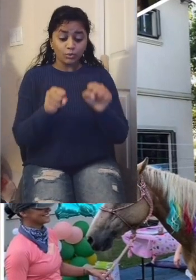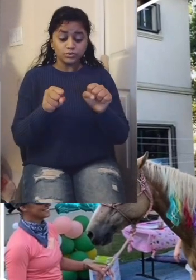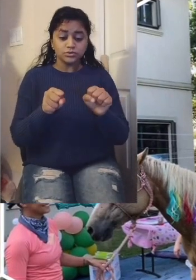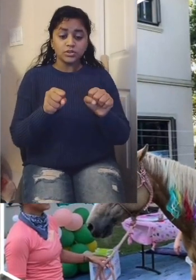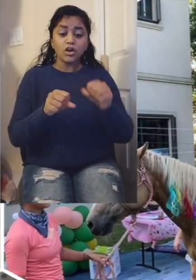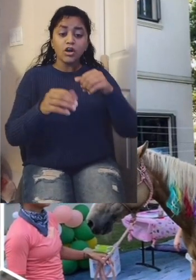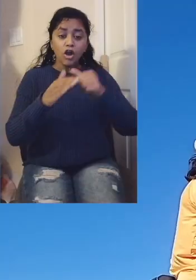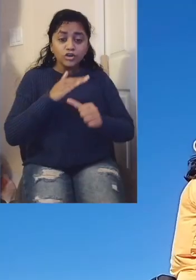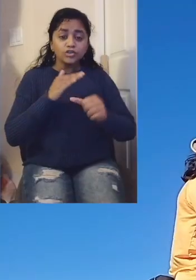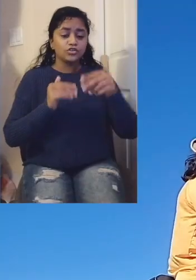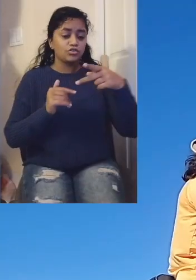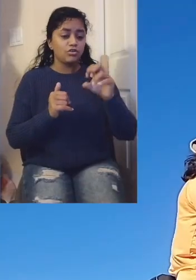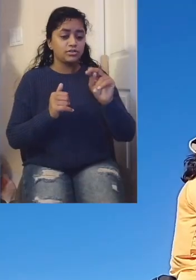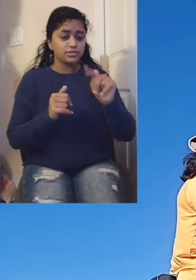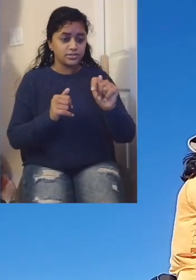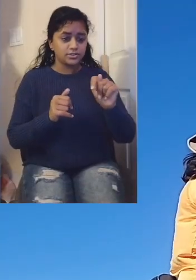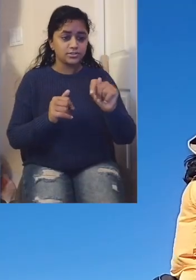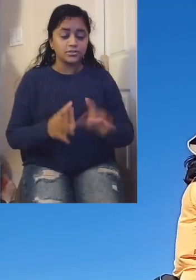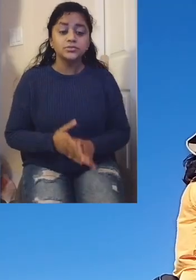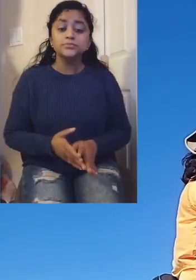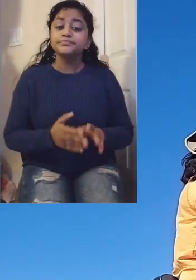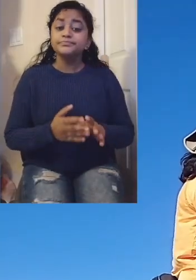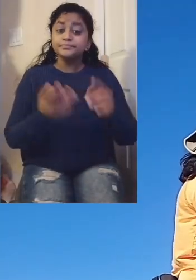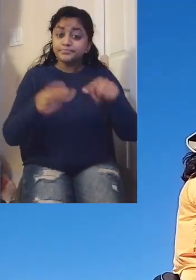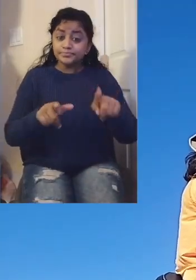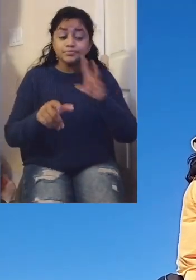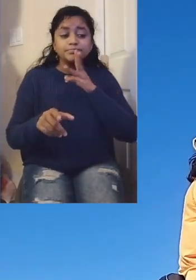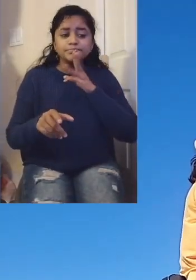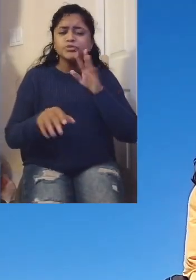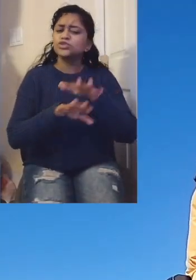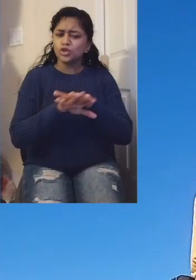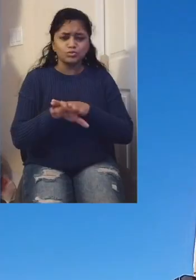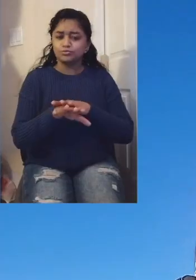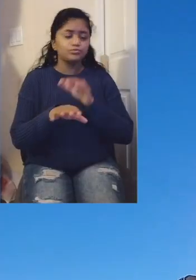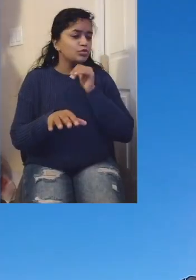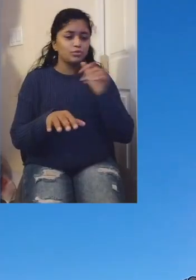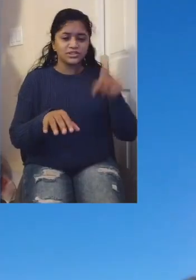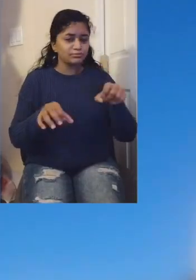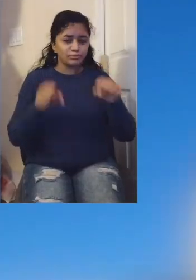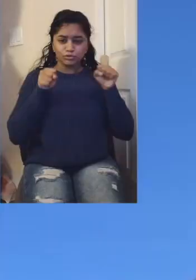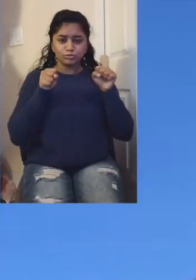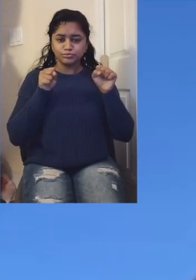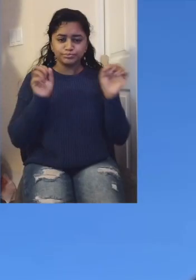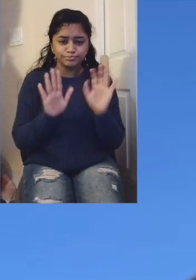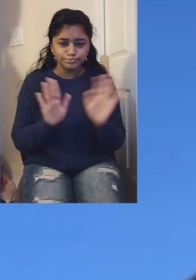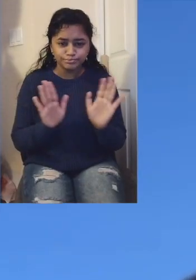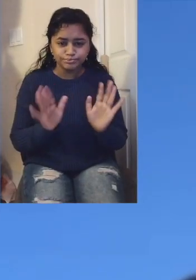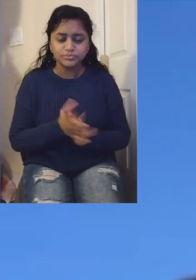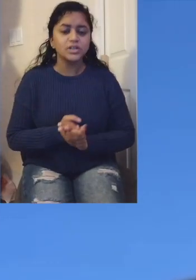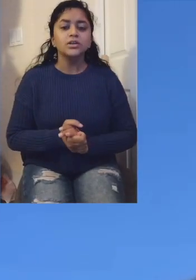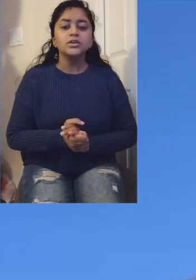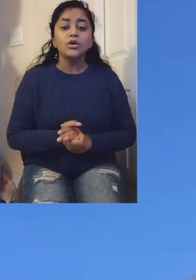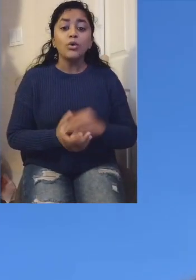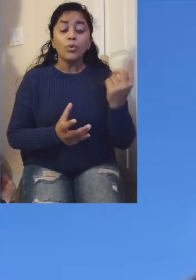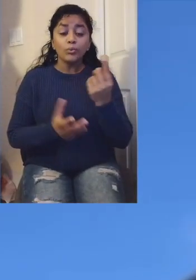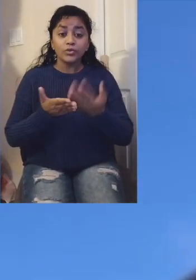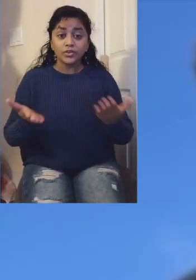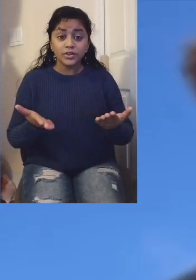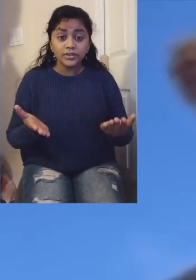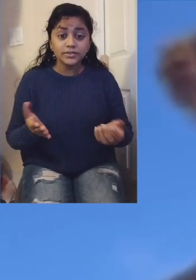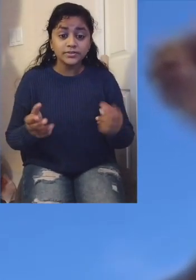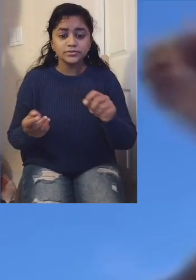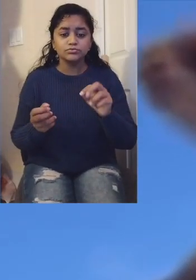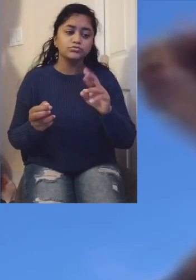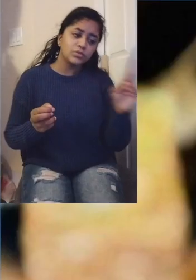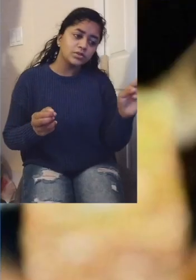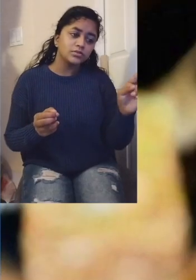we let kids paint the horses, and they get to get ponied on them. We also have a cow and goats and rabbits